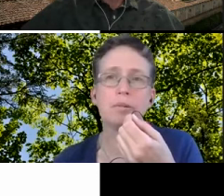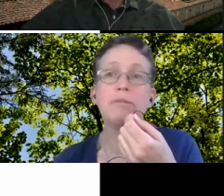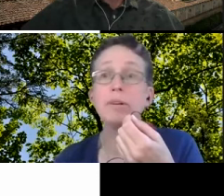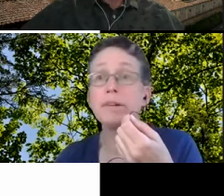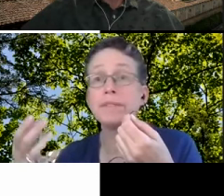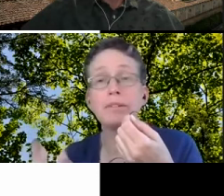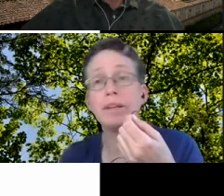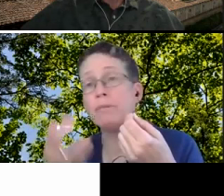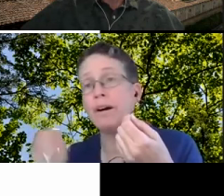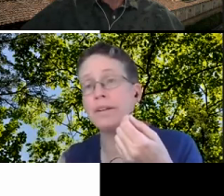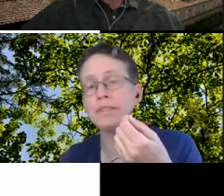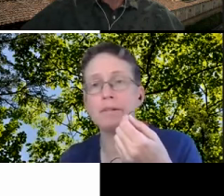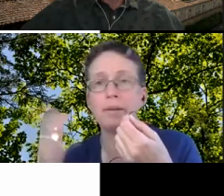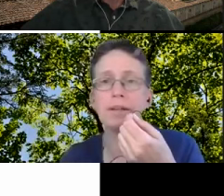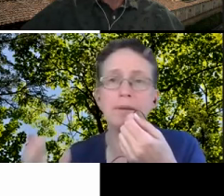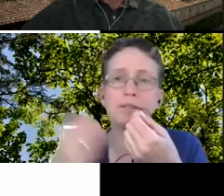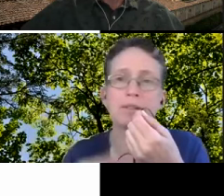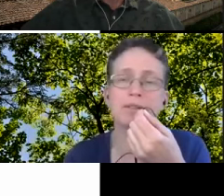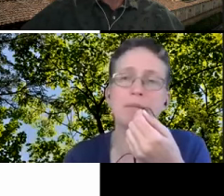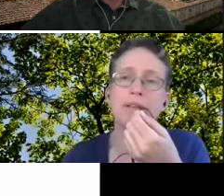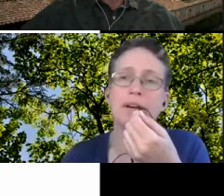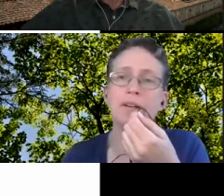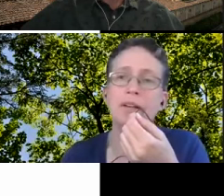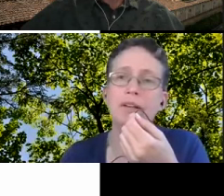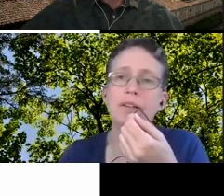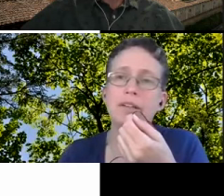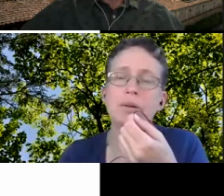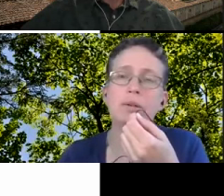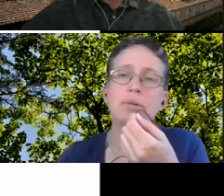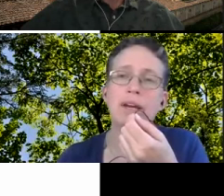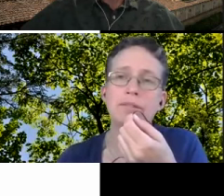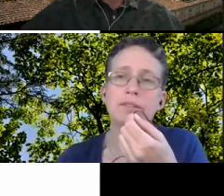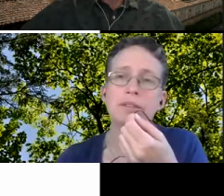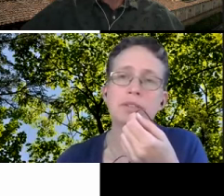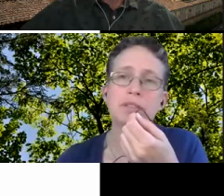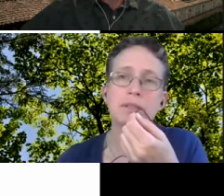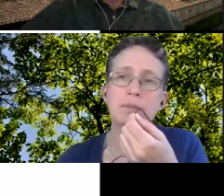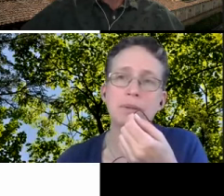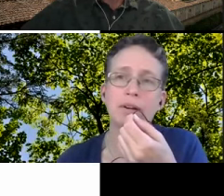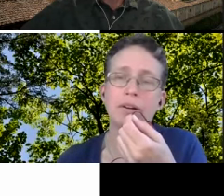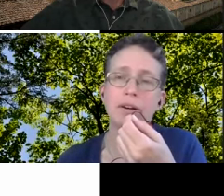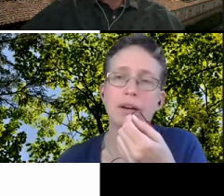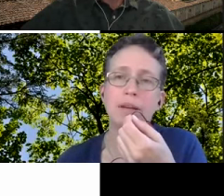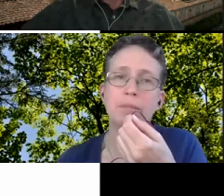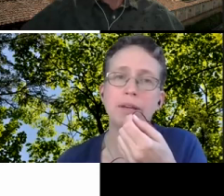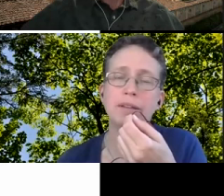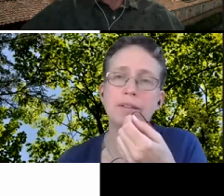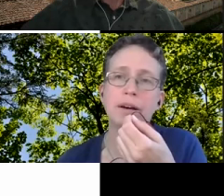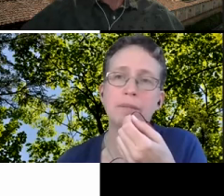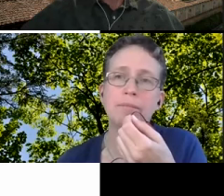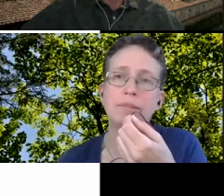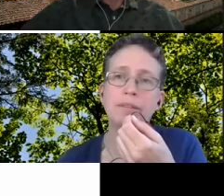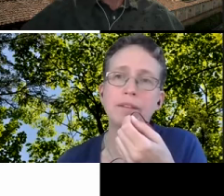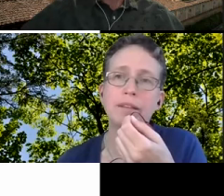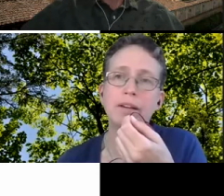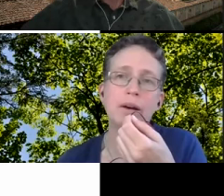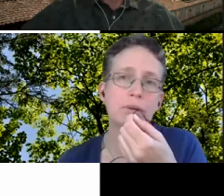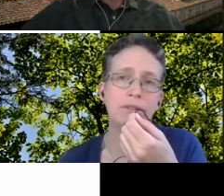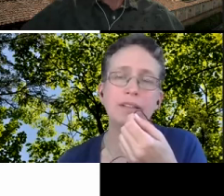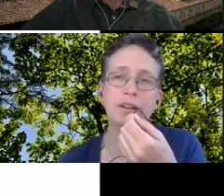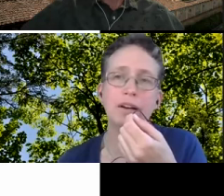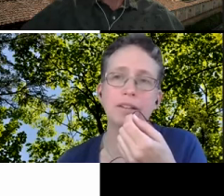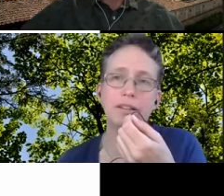So green roofs and green walls are becoming sort of some of the other, new creative solutions that people are coming up with. They're